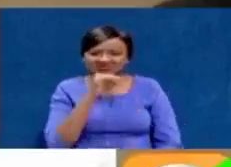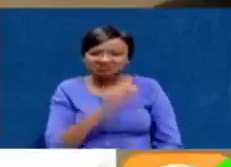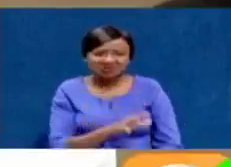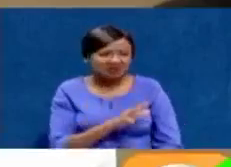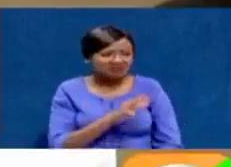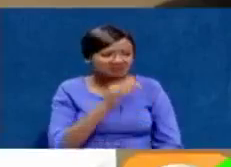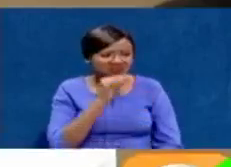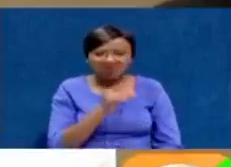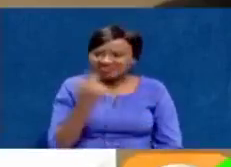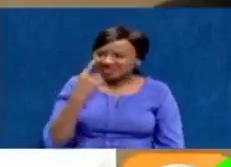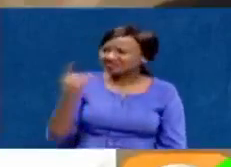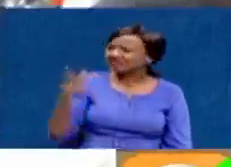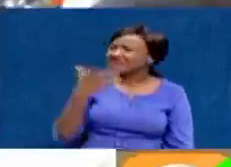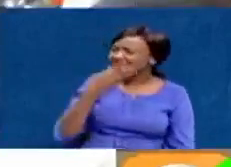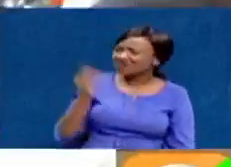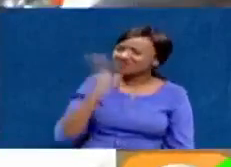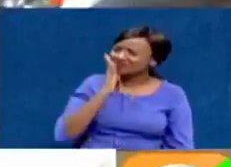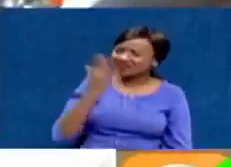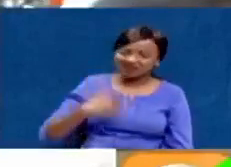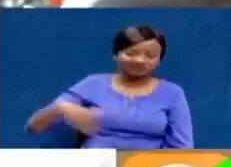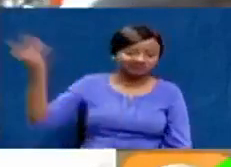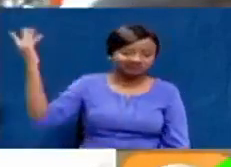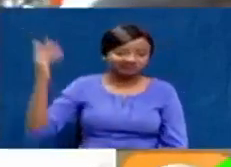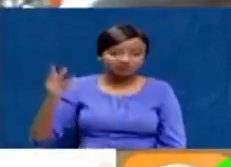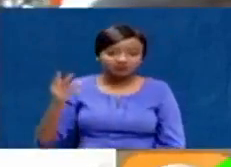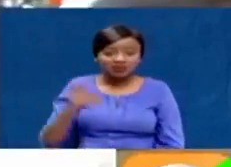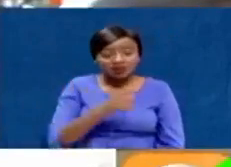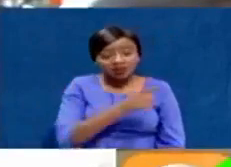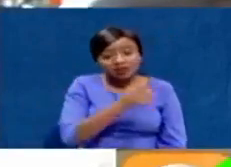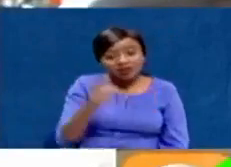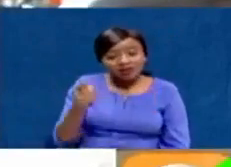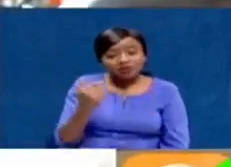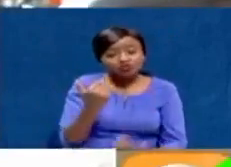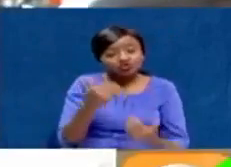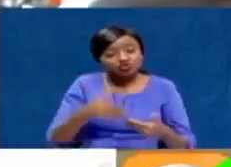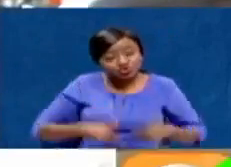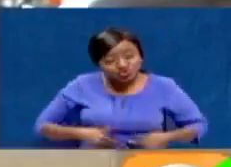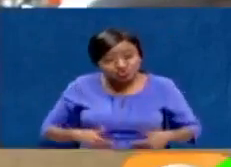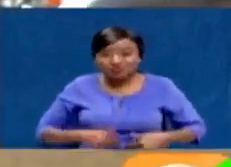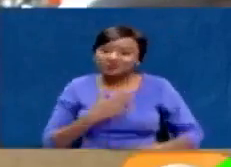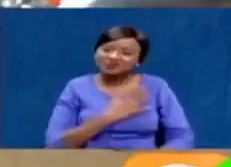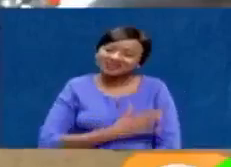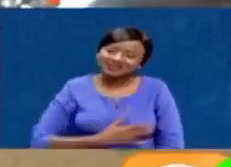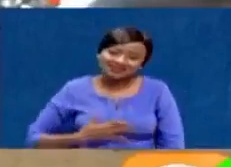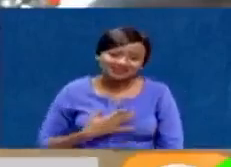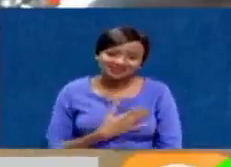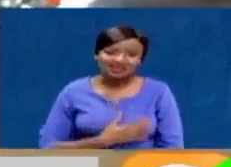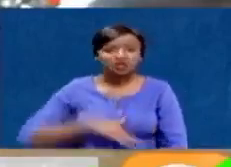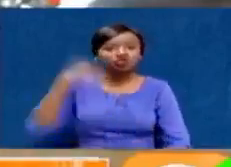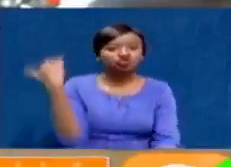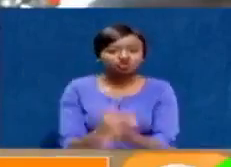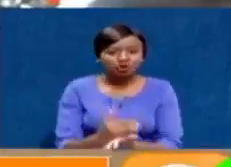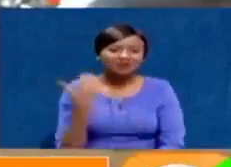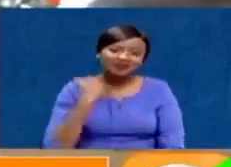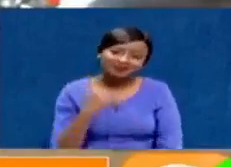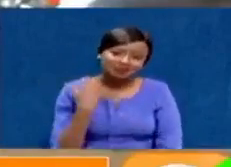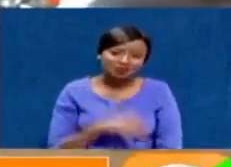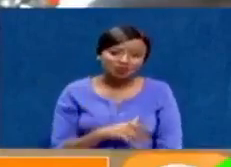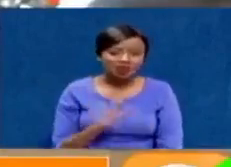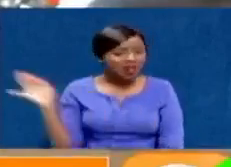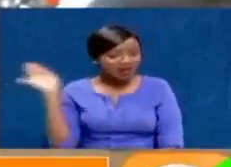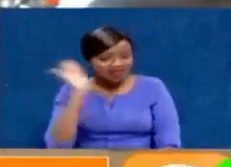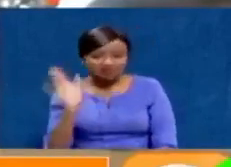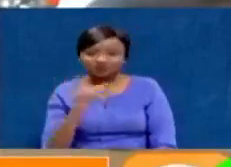aoni mzazi ni kama mtu. Vijana wadogo, bika Derek, wachaneni na crime. Sikizeni wazazi.